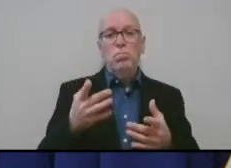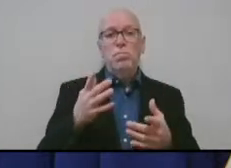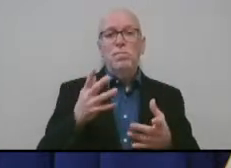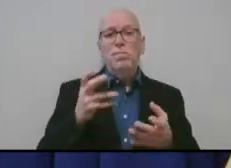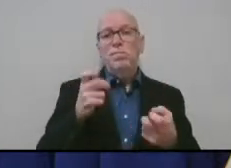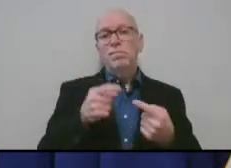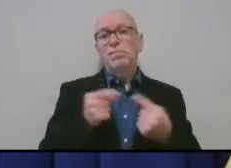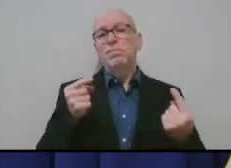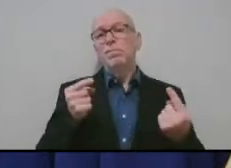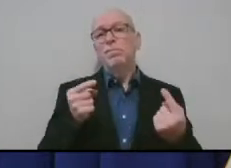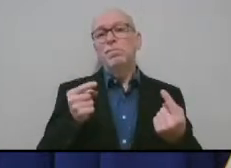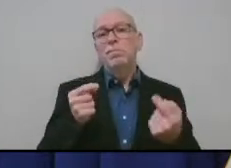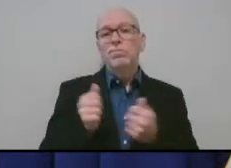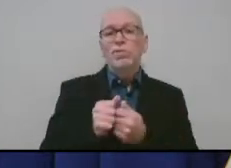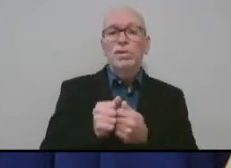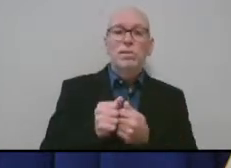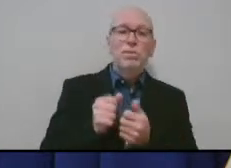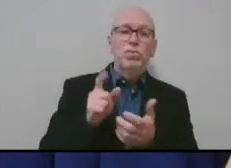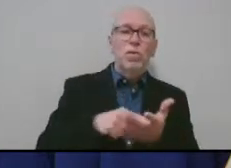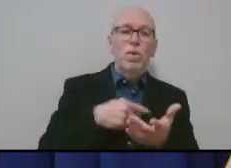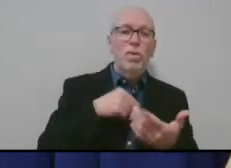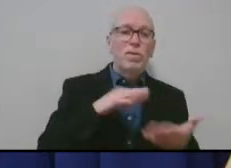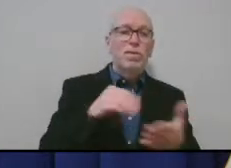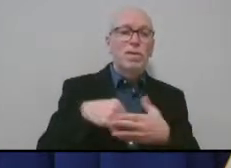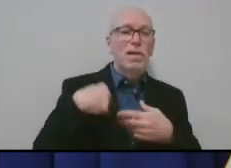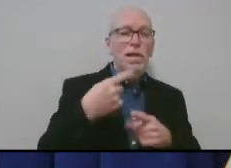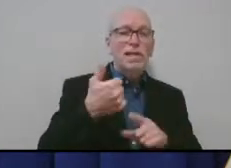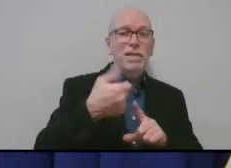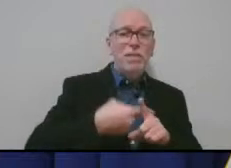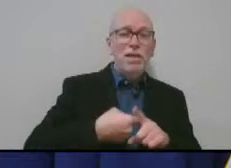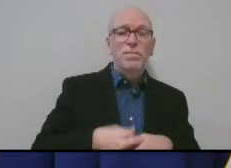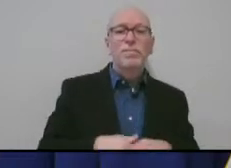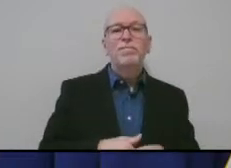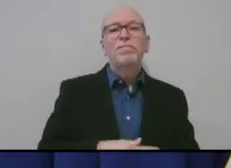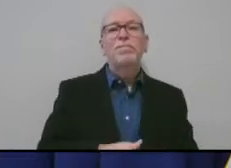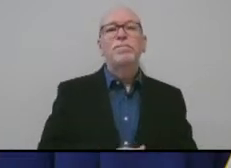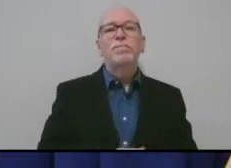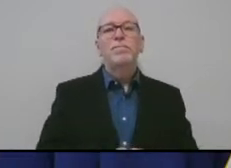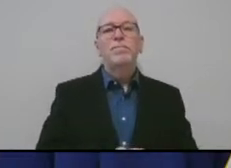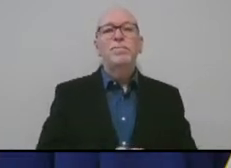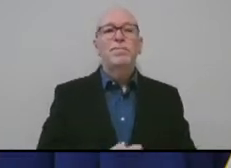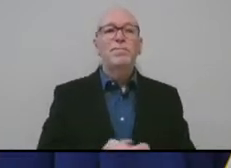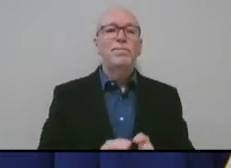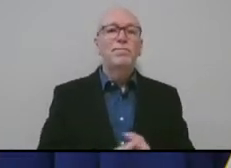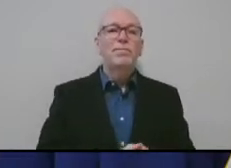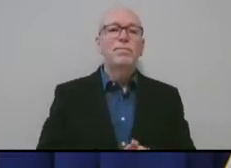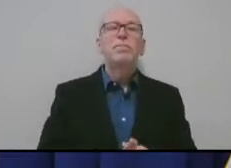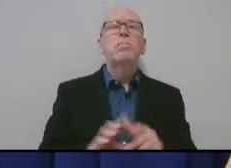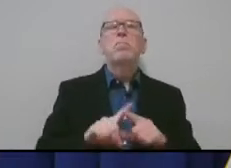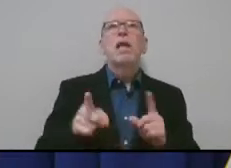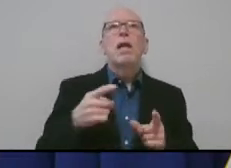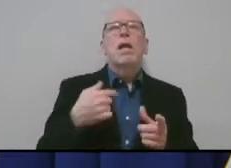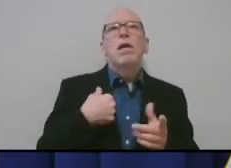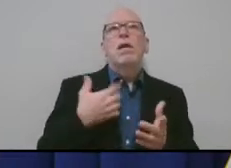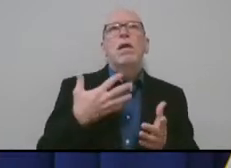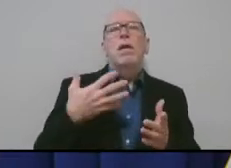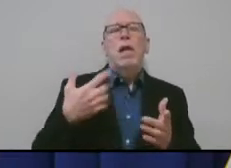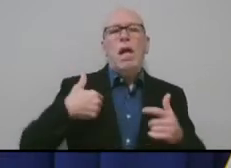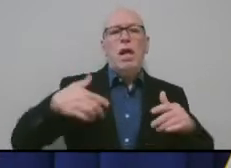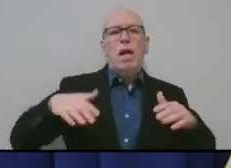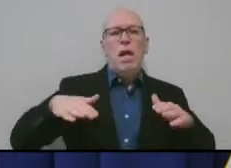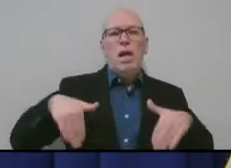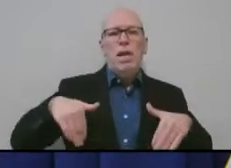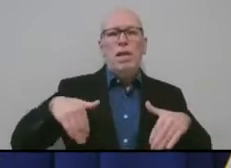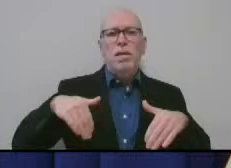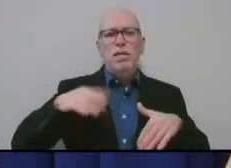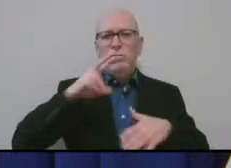the approach that we've taken over the last 10 months. But no, I've not dug